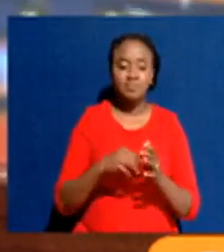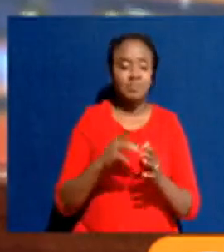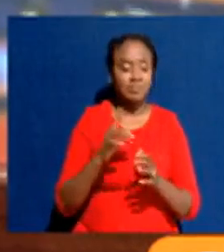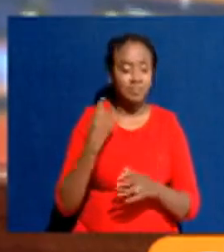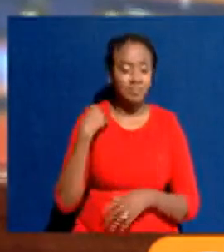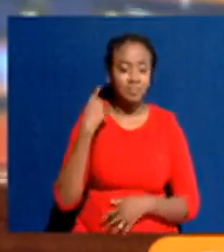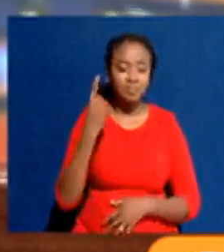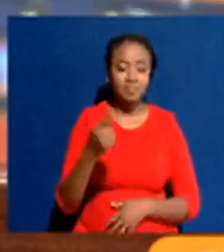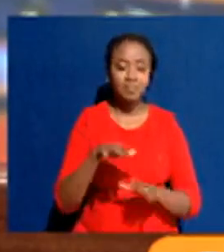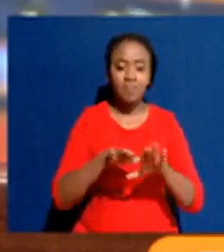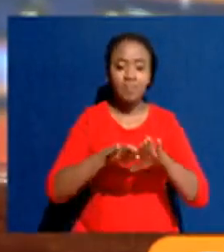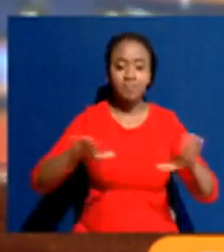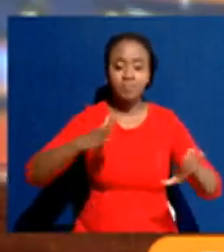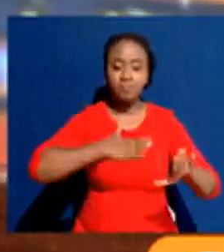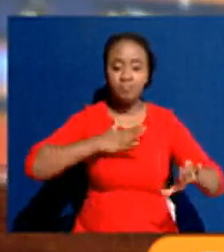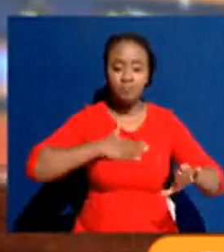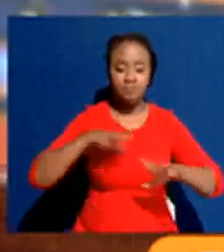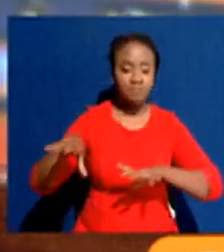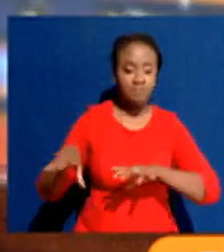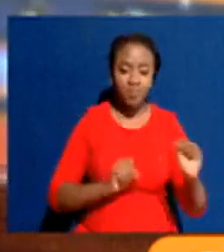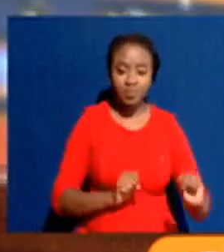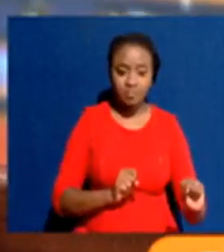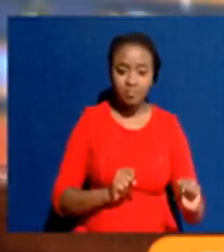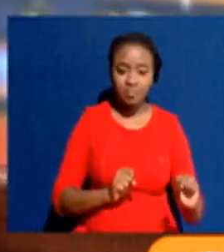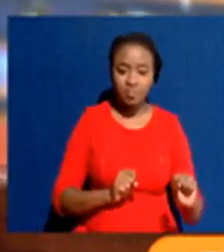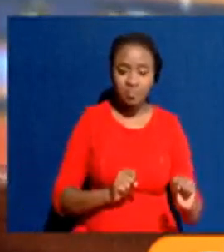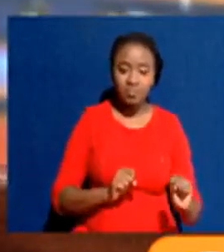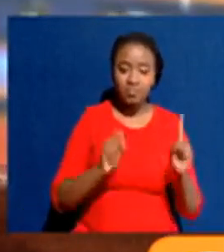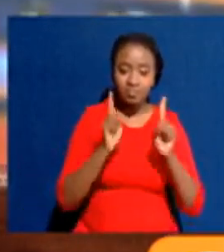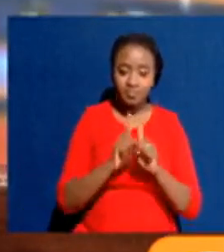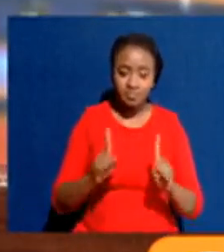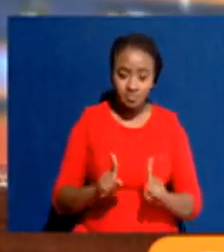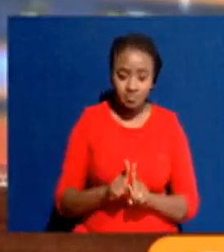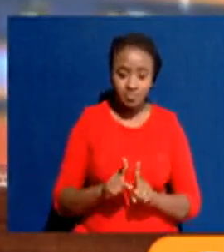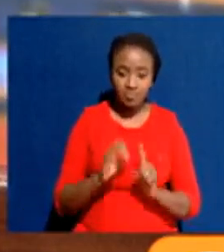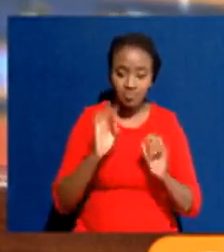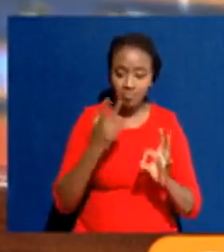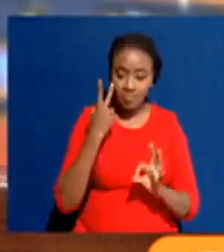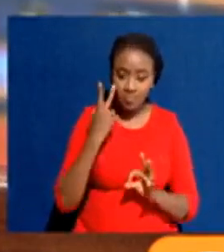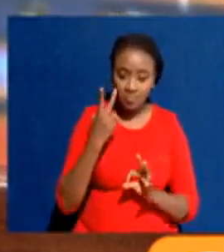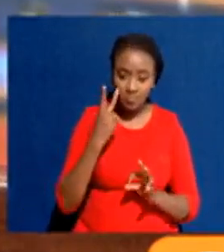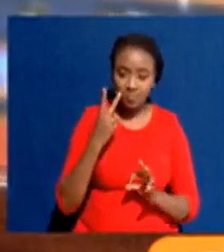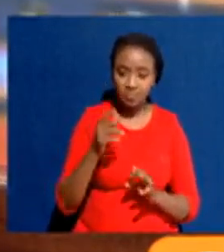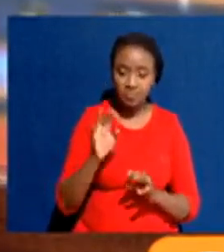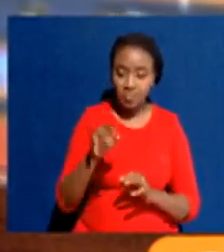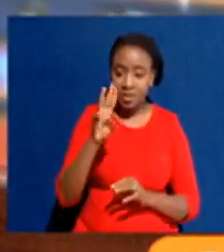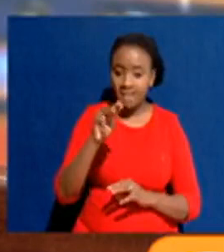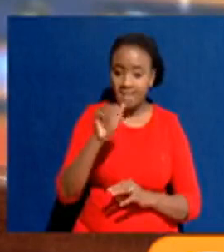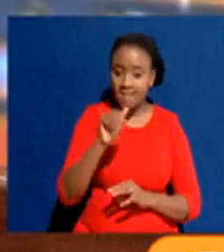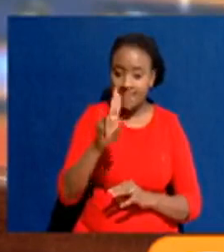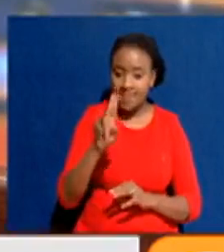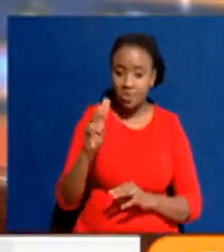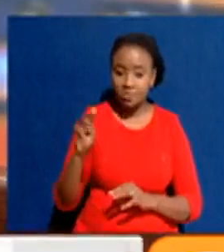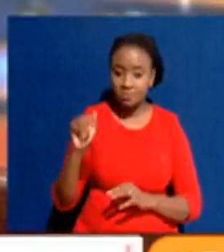was because the land has been taken. In fact, for your information, historically, if you look at the origin of Mau Mau, they'll tell you